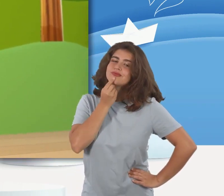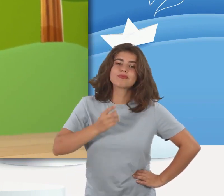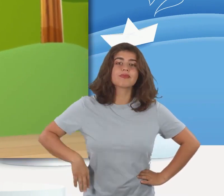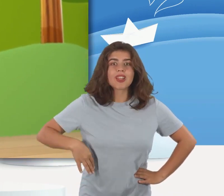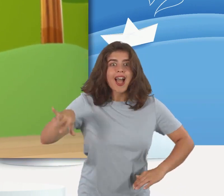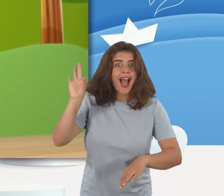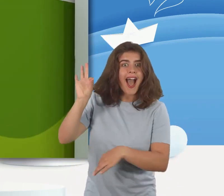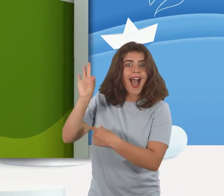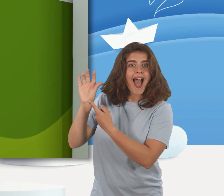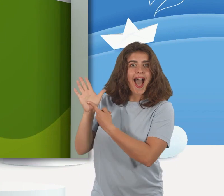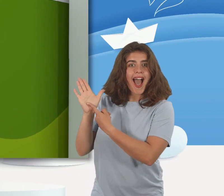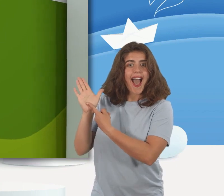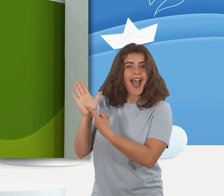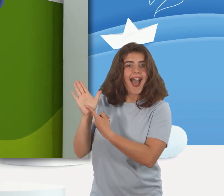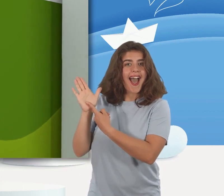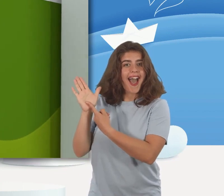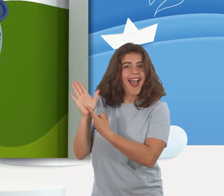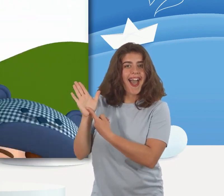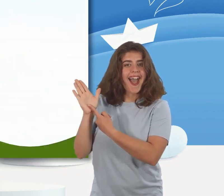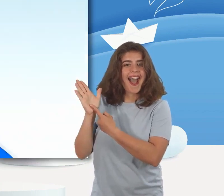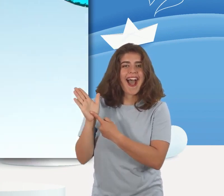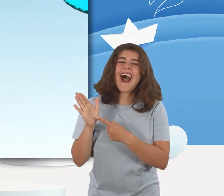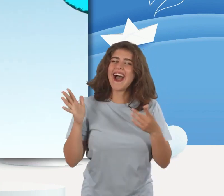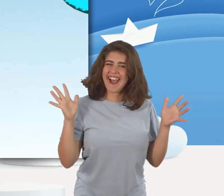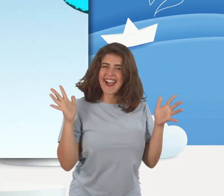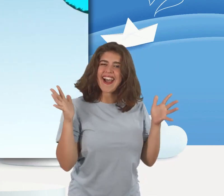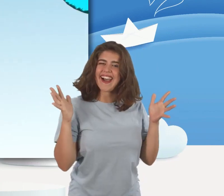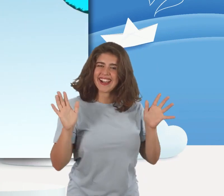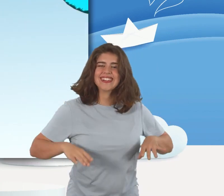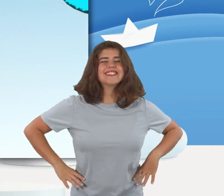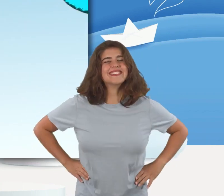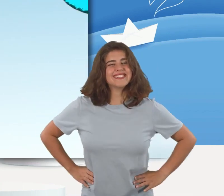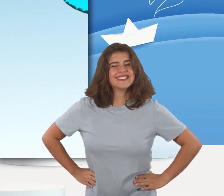I found a square. Hooray!